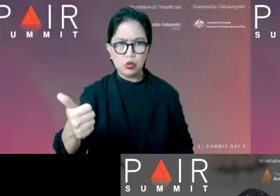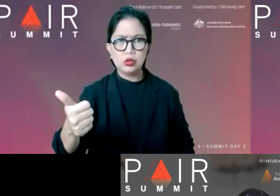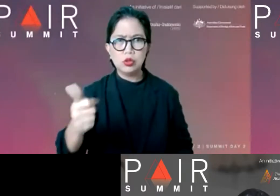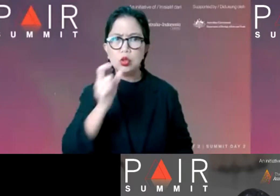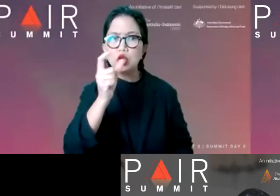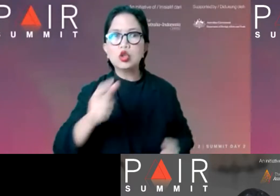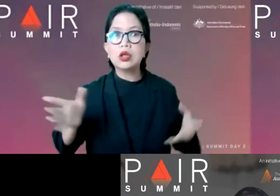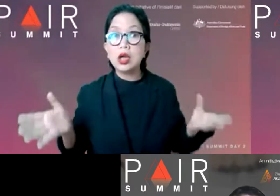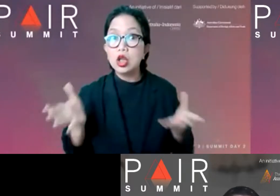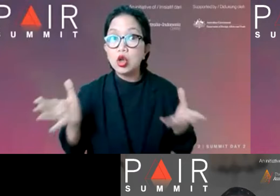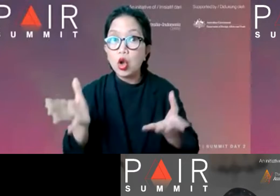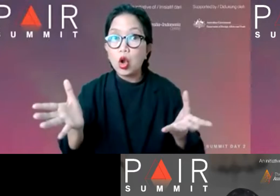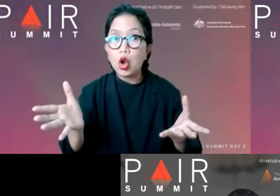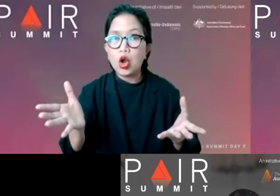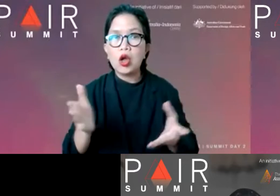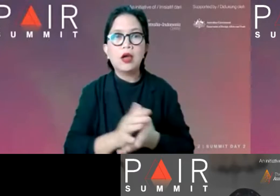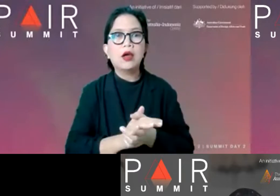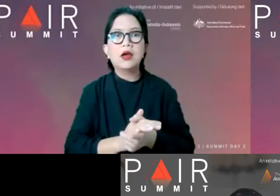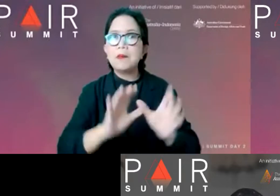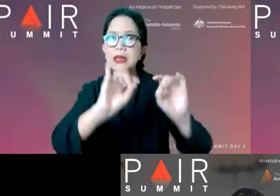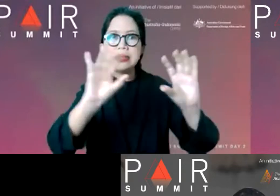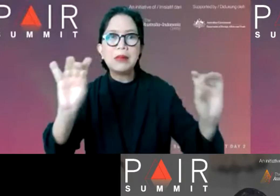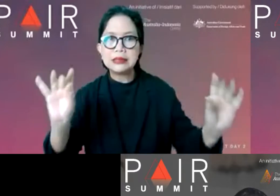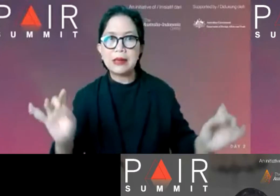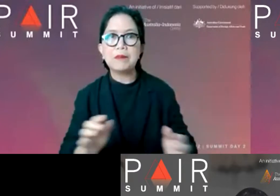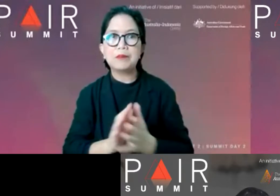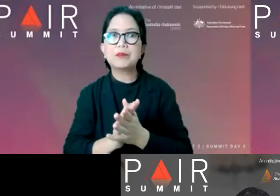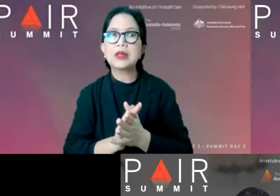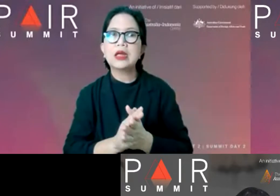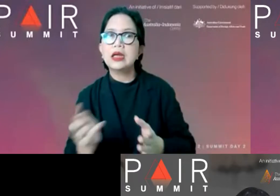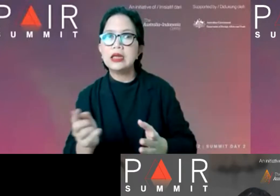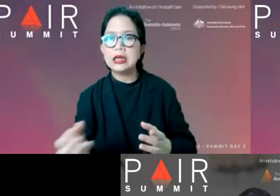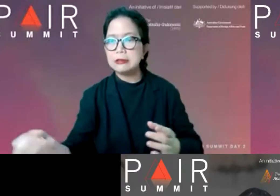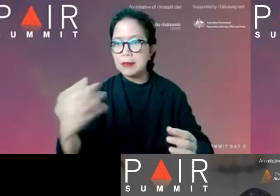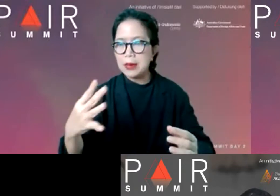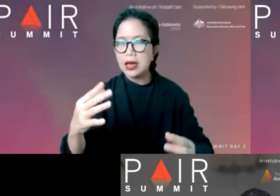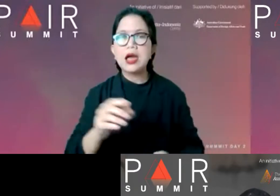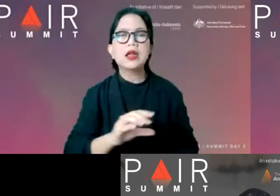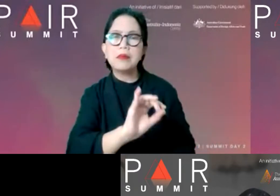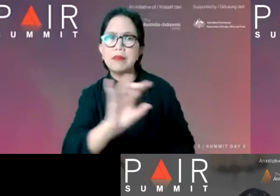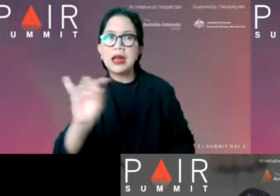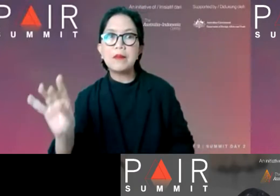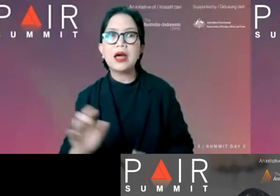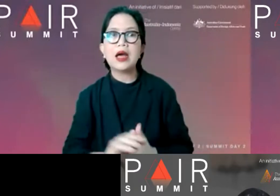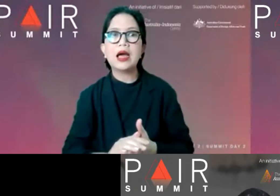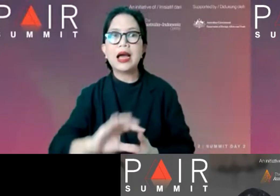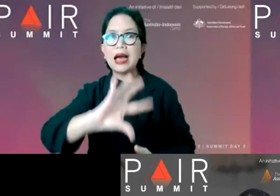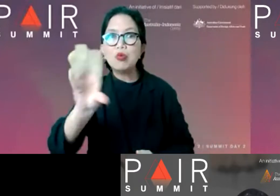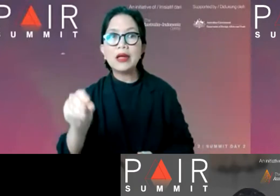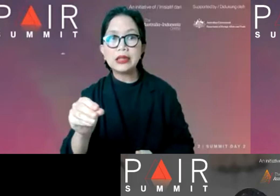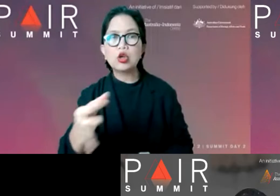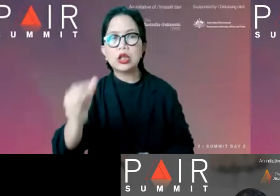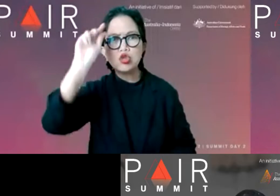different interventions, but then there's also other districts that are struggling also because of the fiscal capacity within the district.